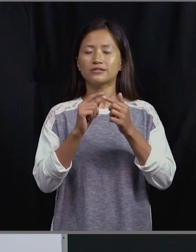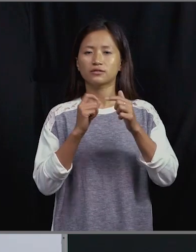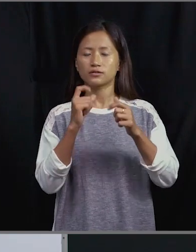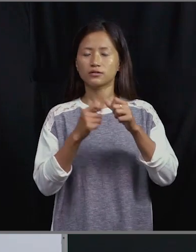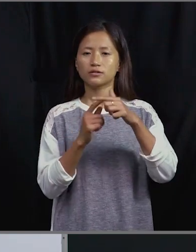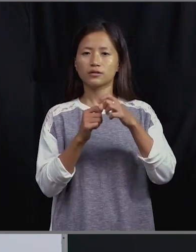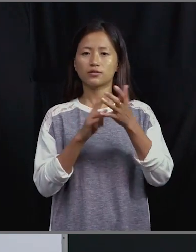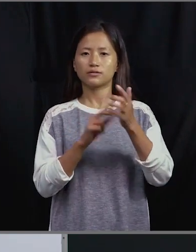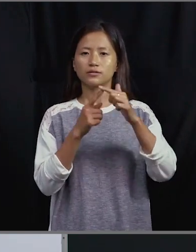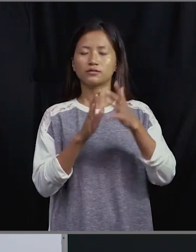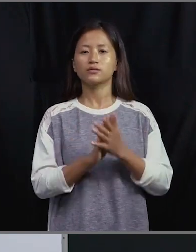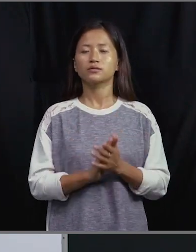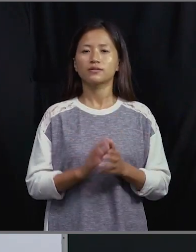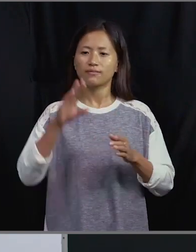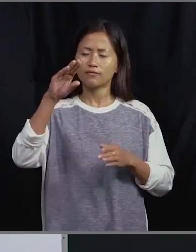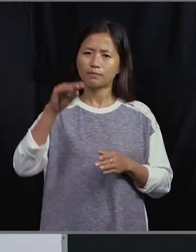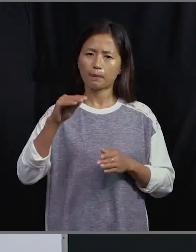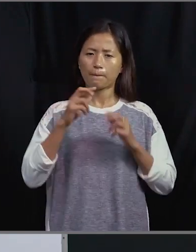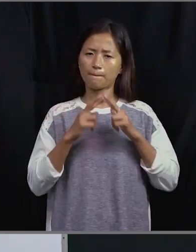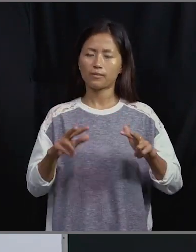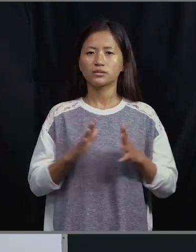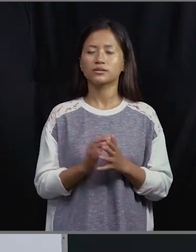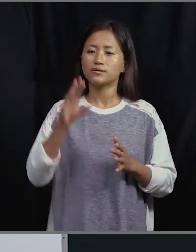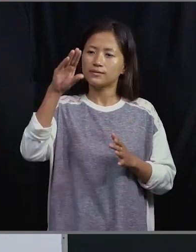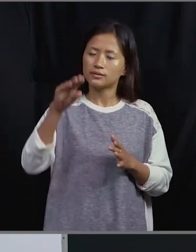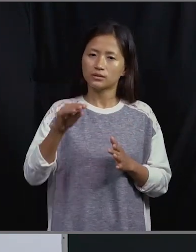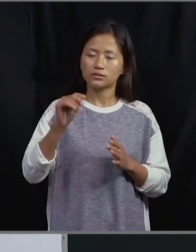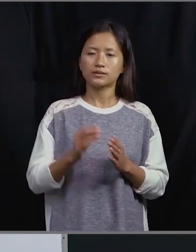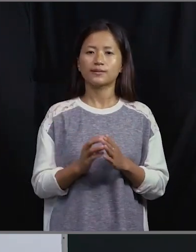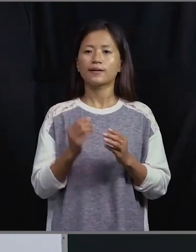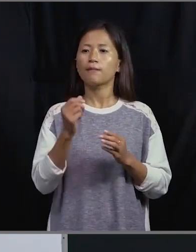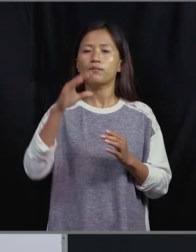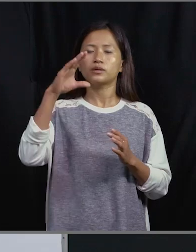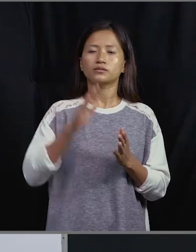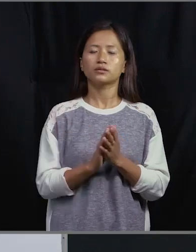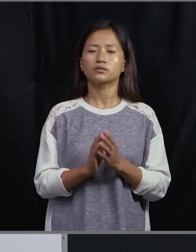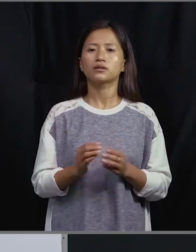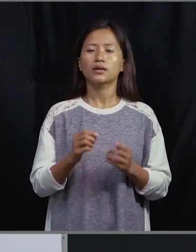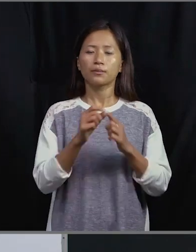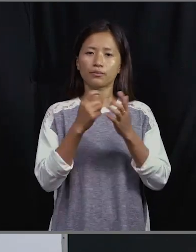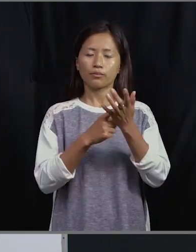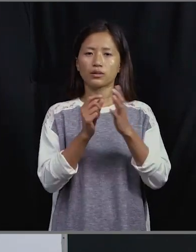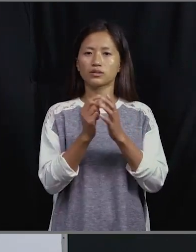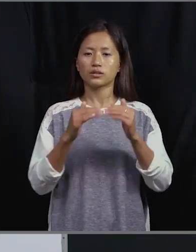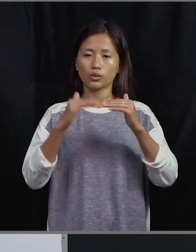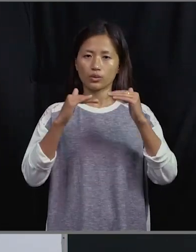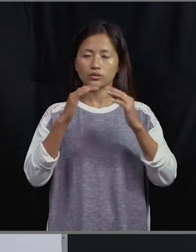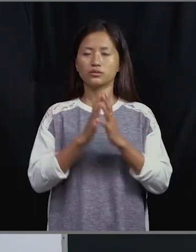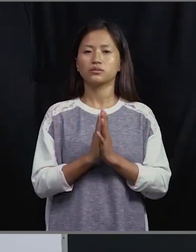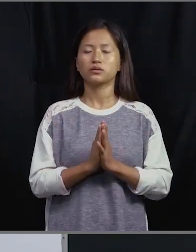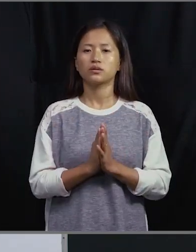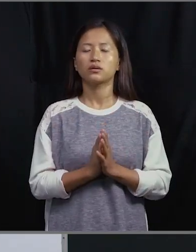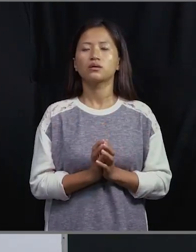is very much less or lesser than the amount that is required by the balanced chemical equation. In such